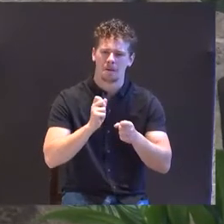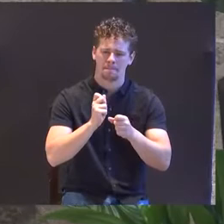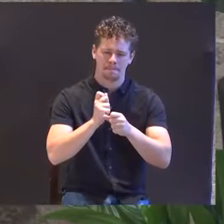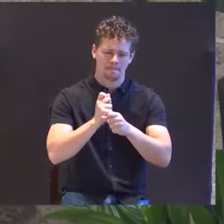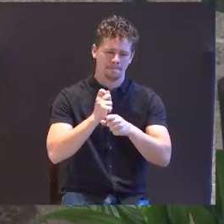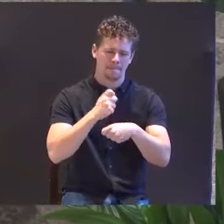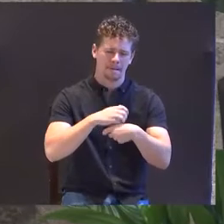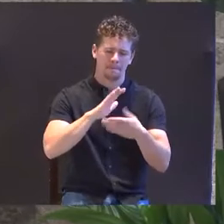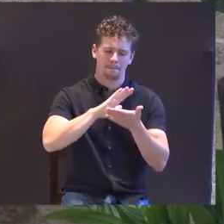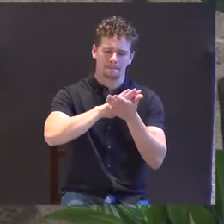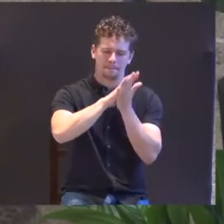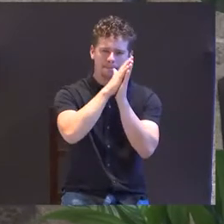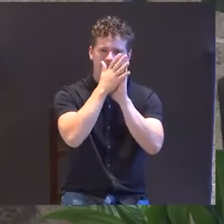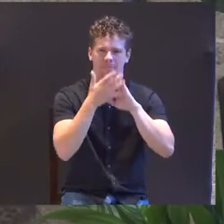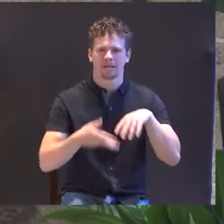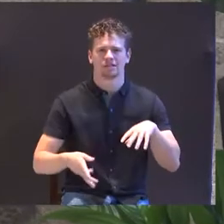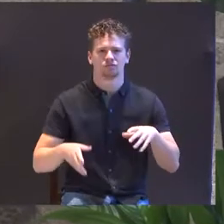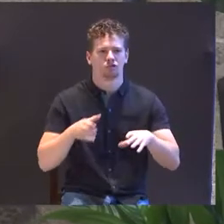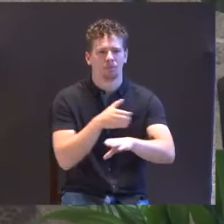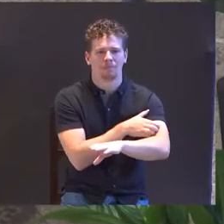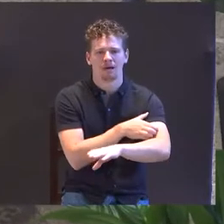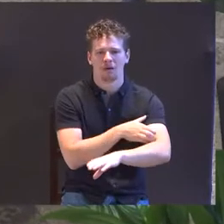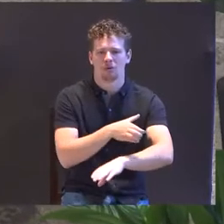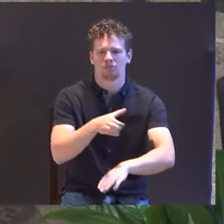of power.